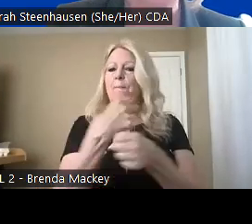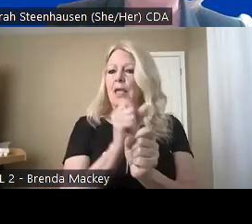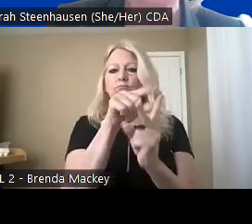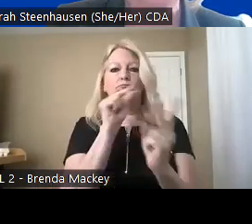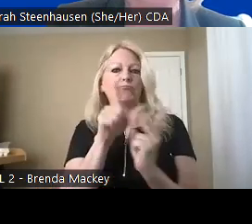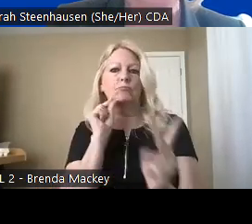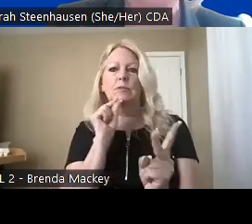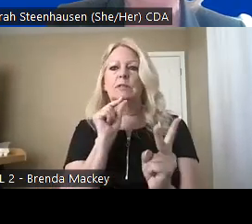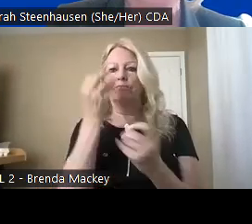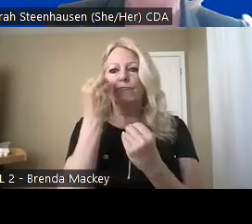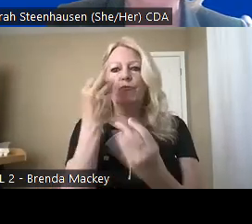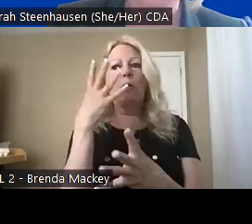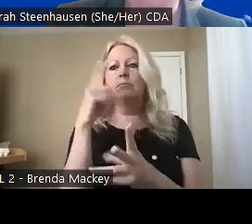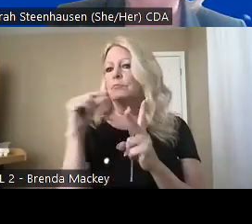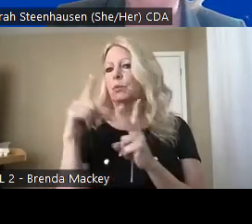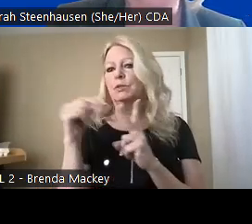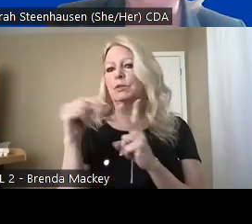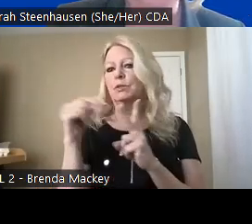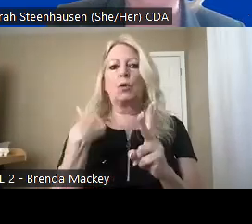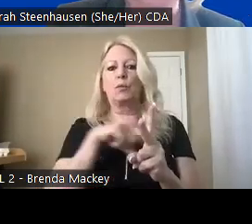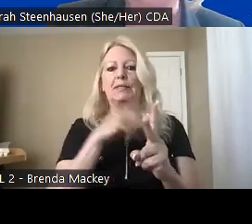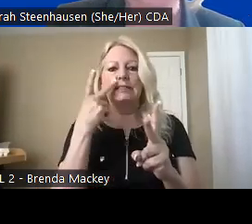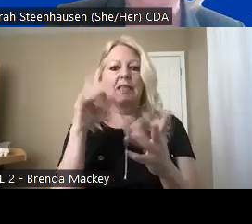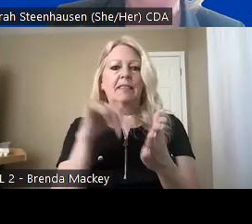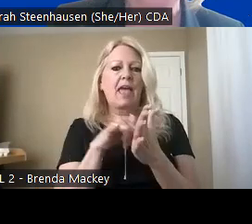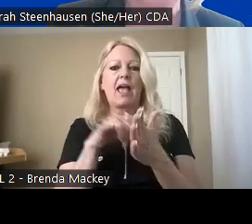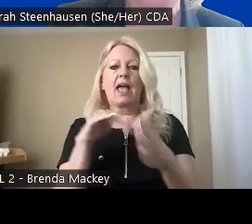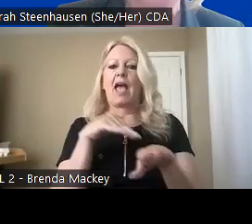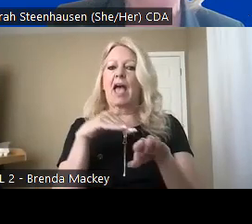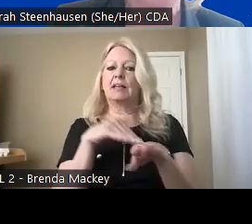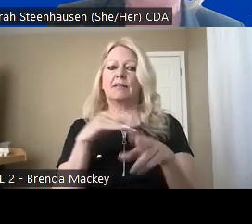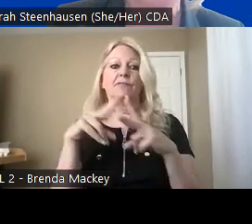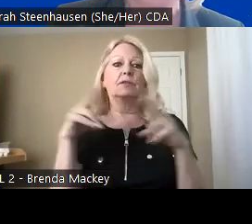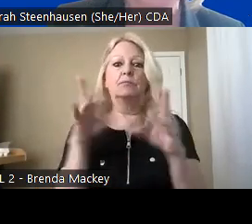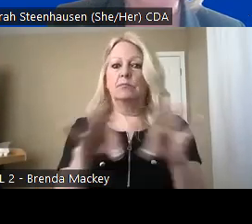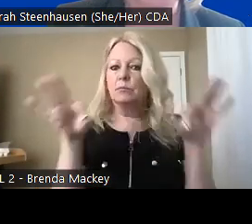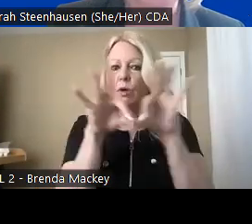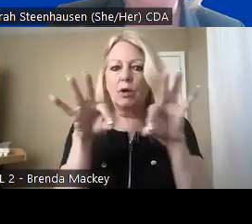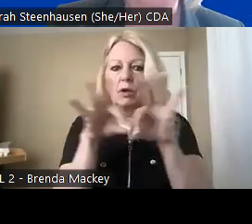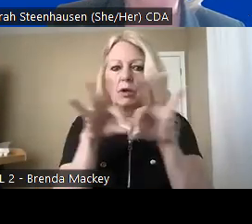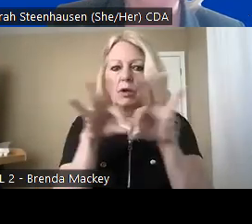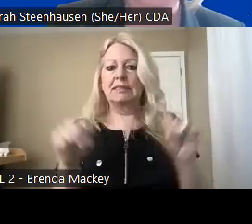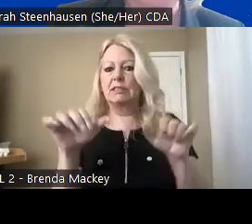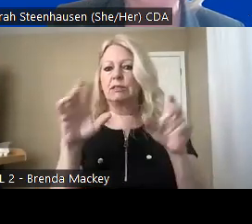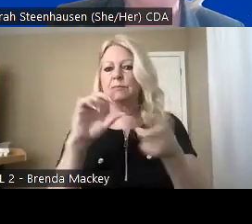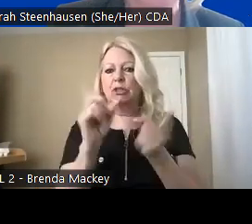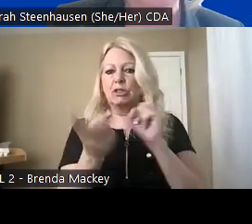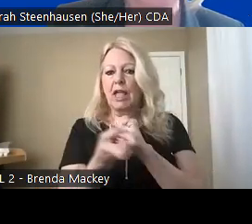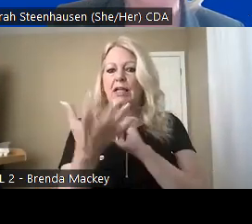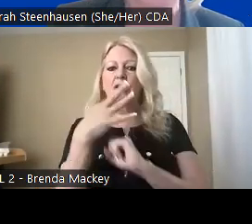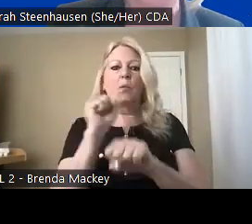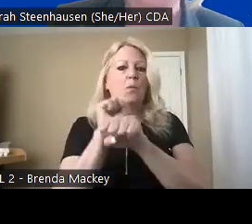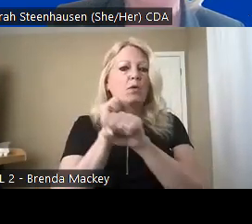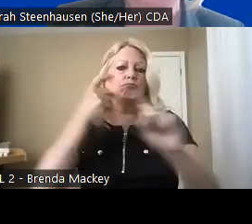as the first critical element of system change, and we are working towards kind of the planning of